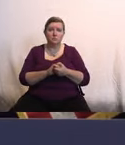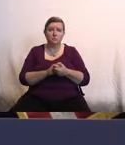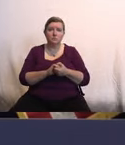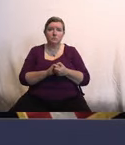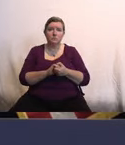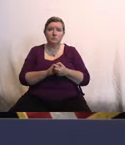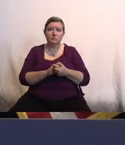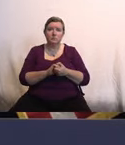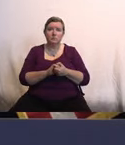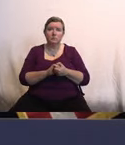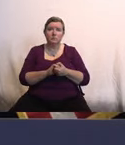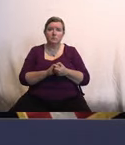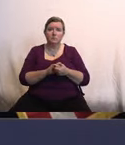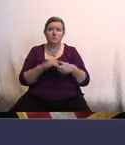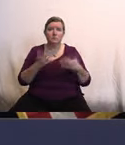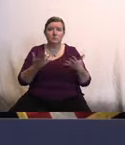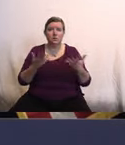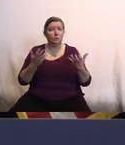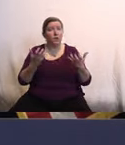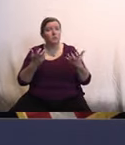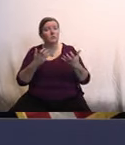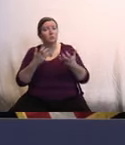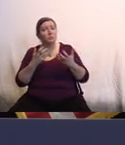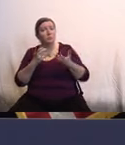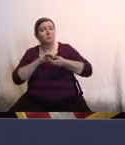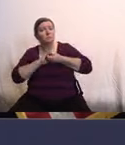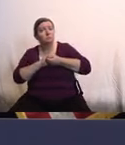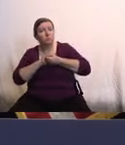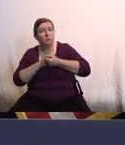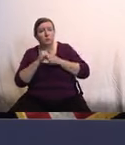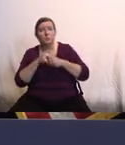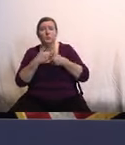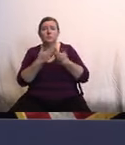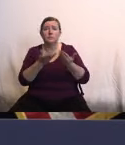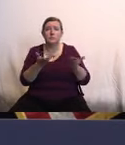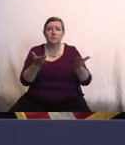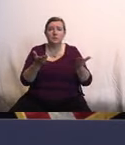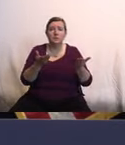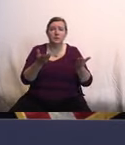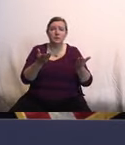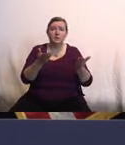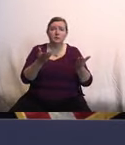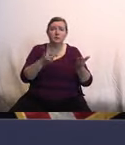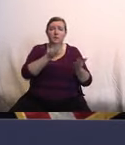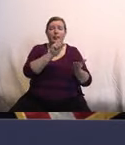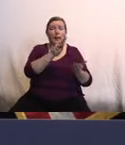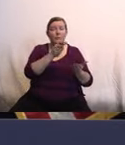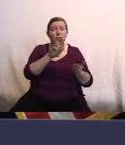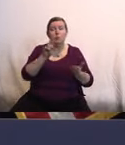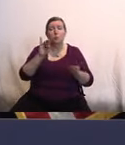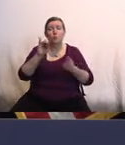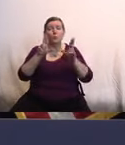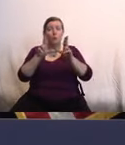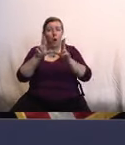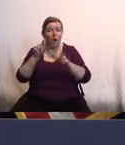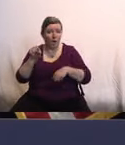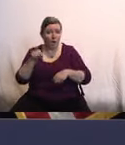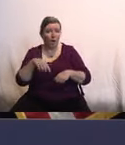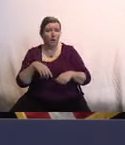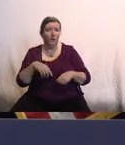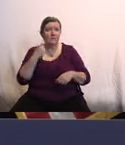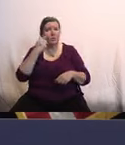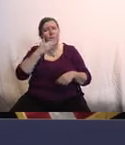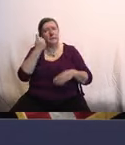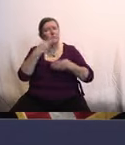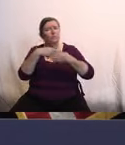workers in the state, and we want to work with our labor unions to do this in the best way possible.